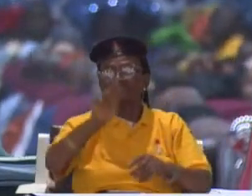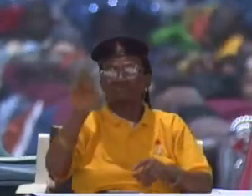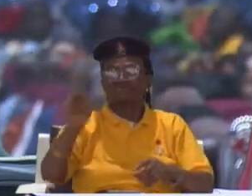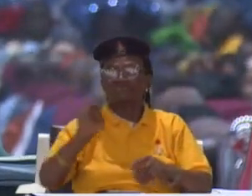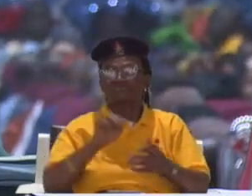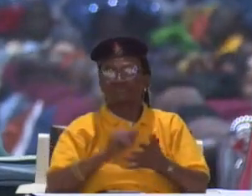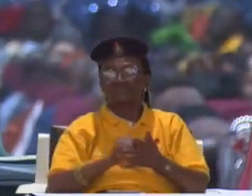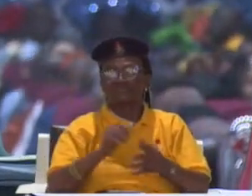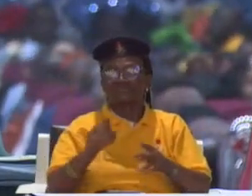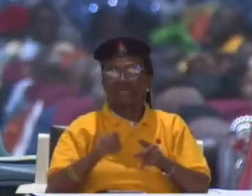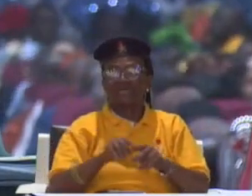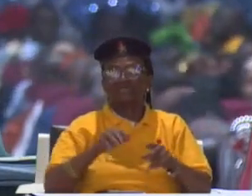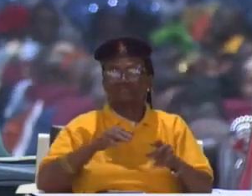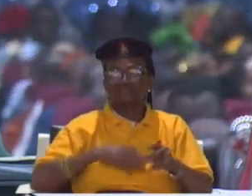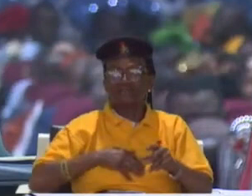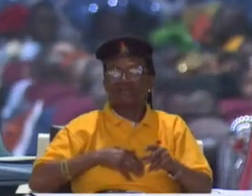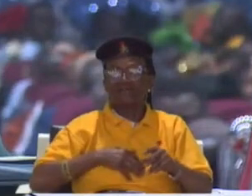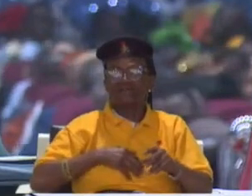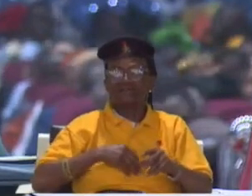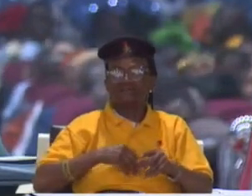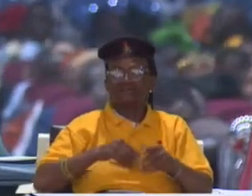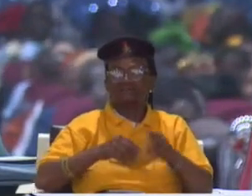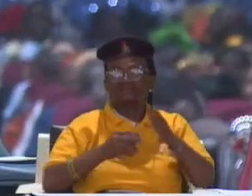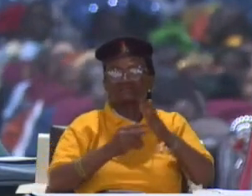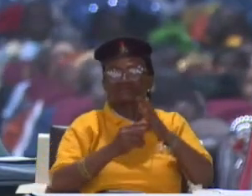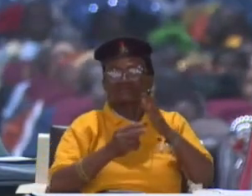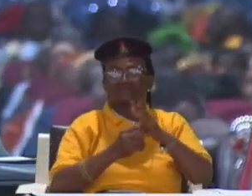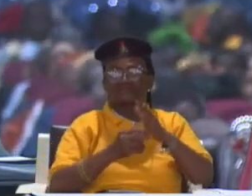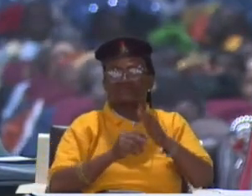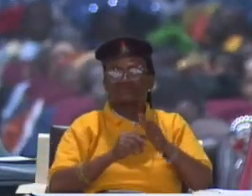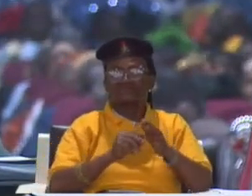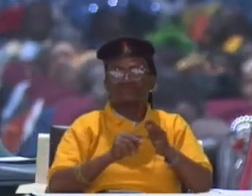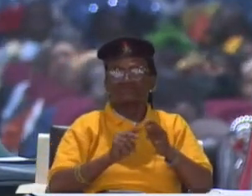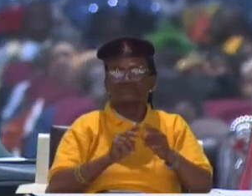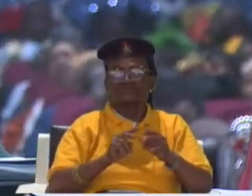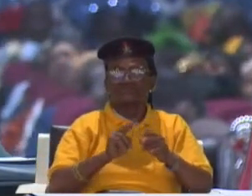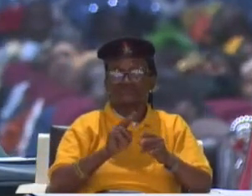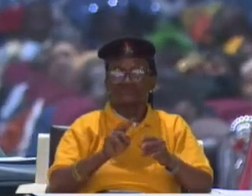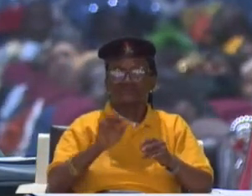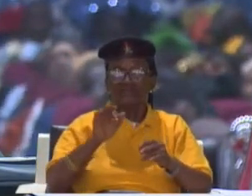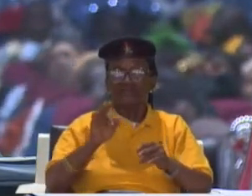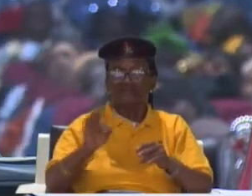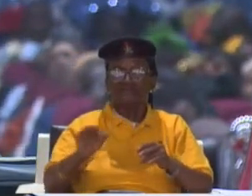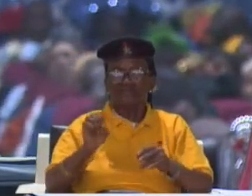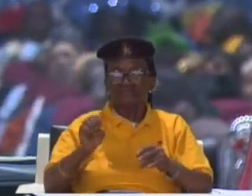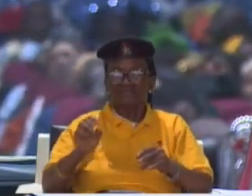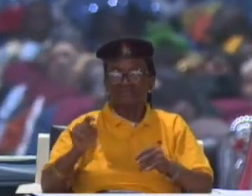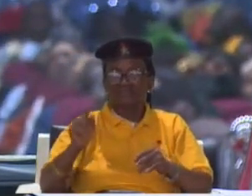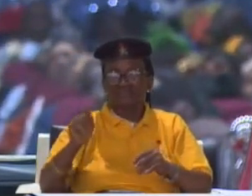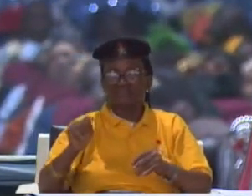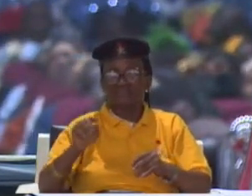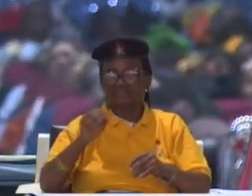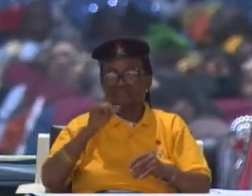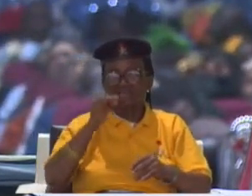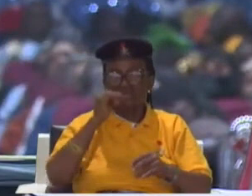lo gege bi akoti itise ohun. Isaiah 66 verse 1.